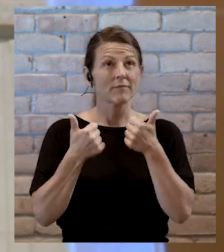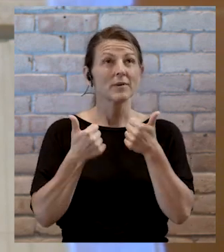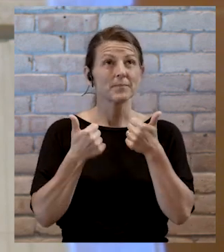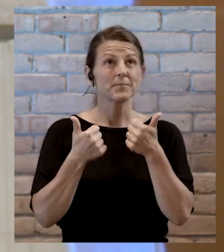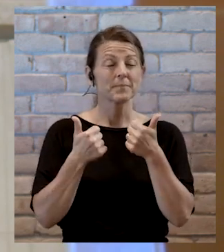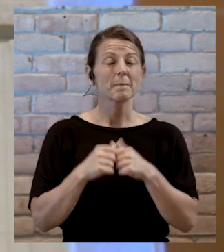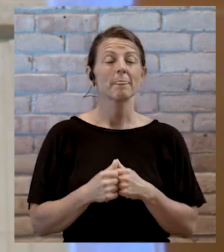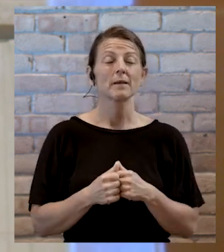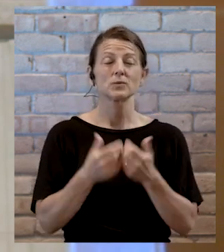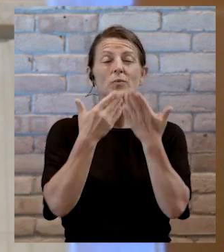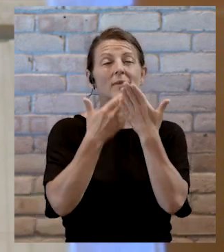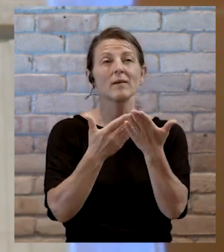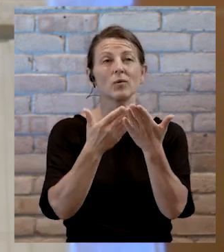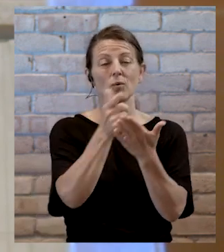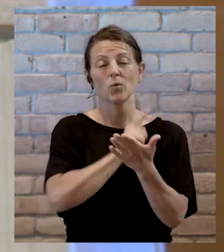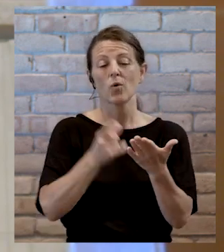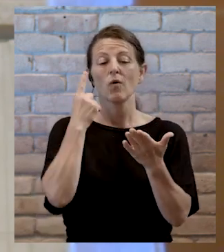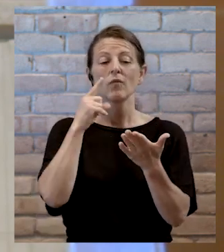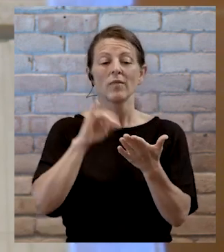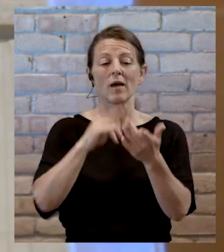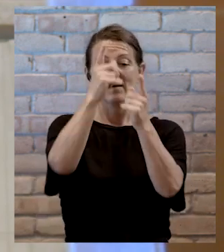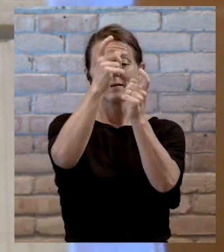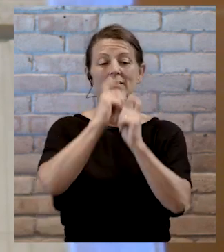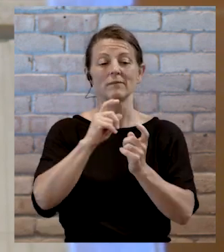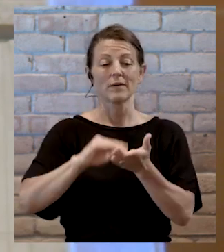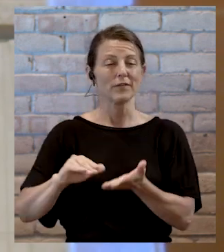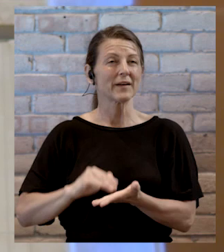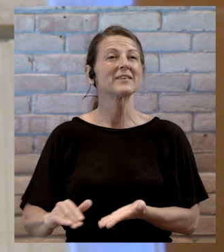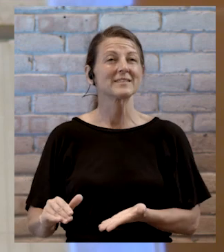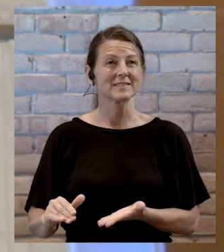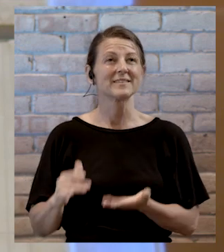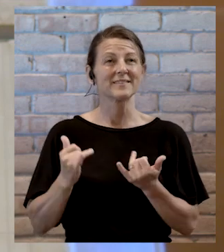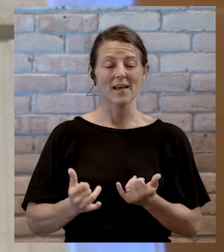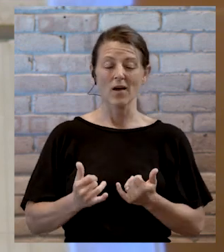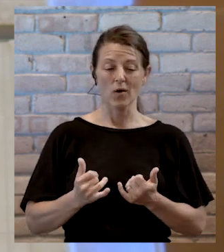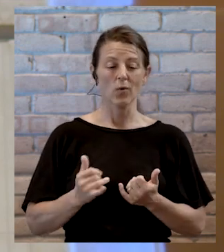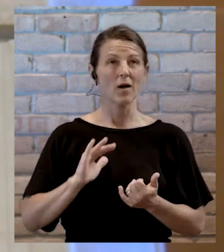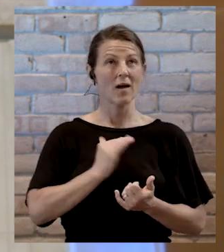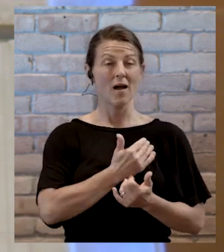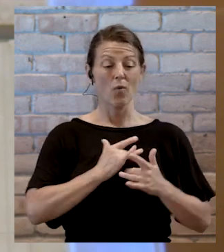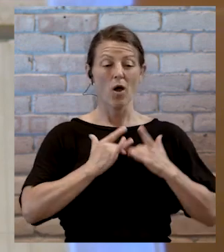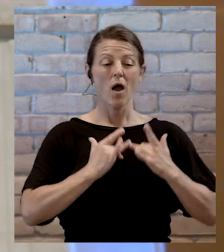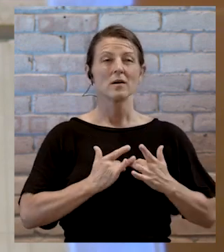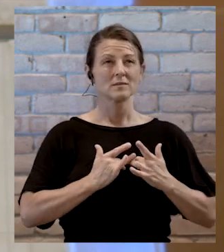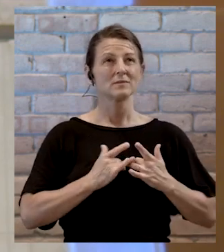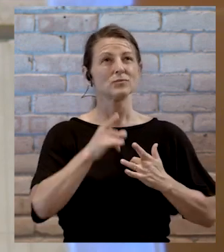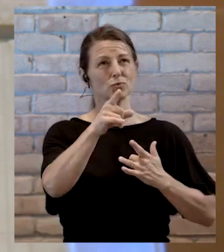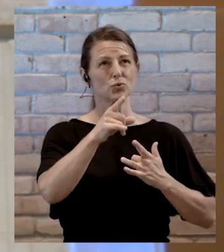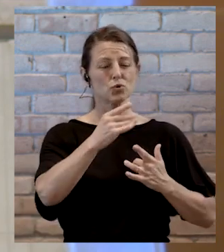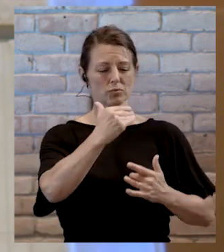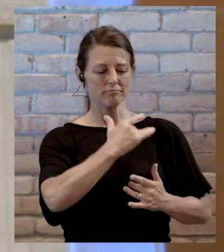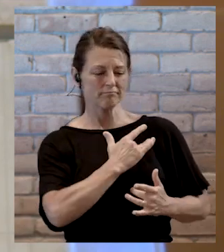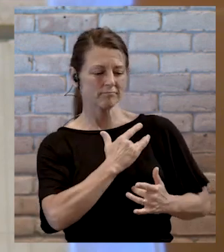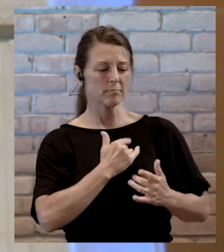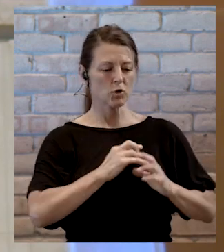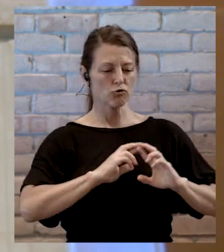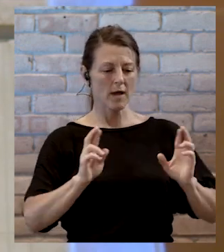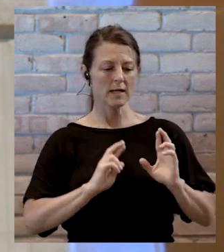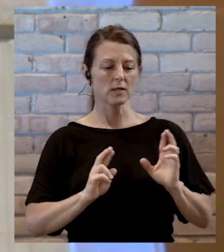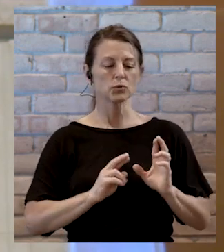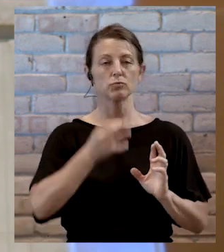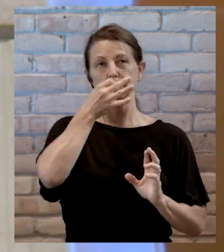Thank you, Lord, for this gift of forgiveness. Now prepare our hearts to receive the Lord's